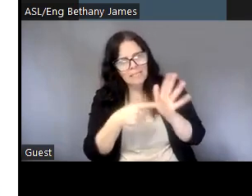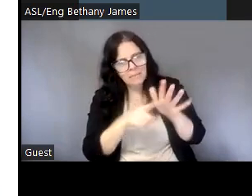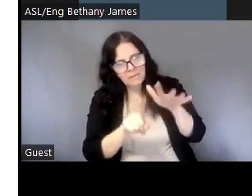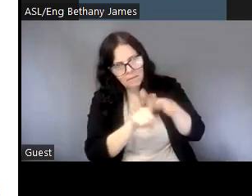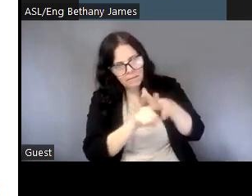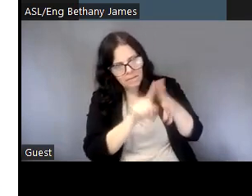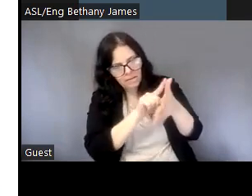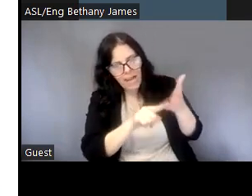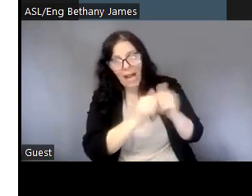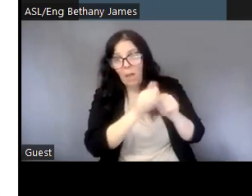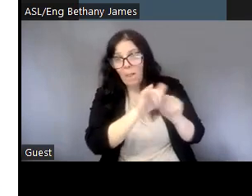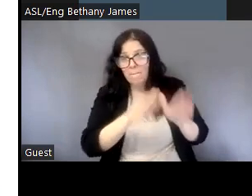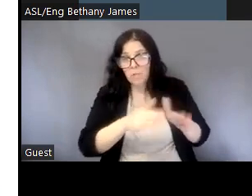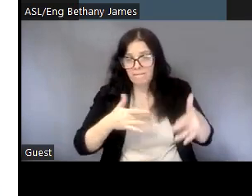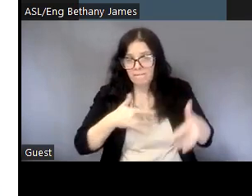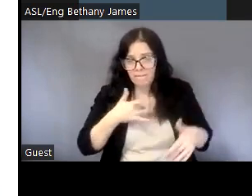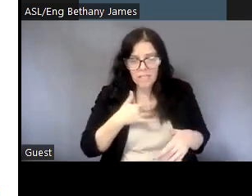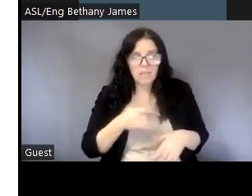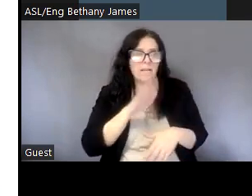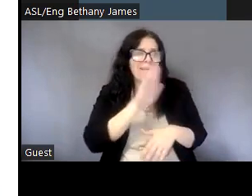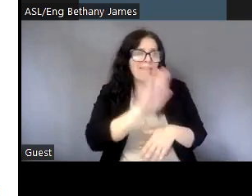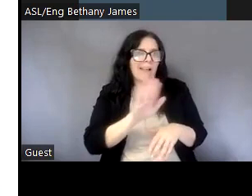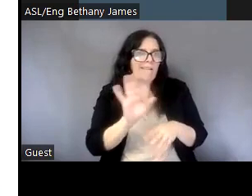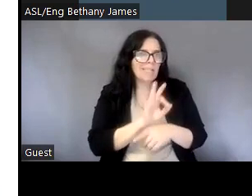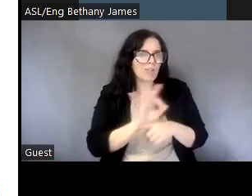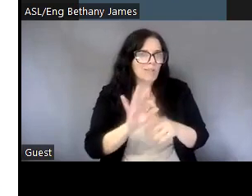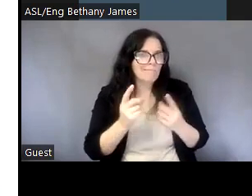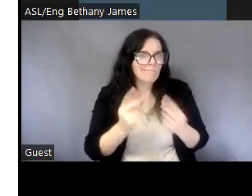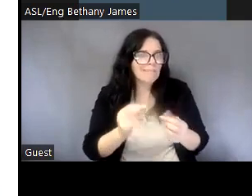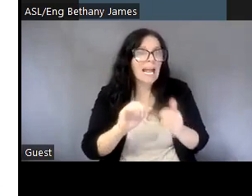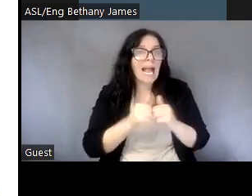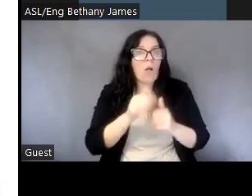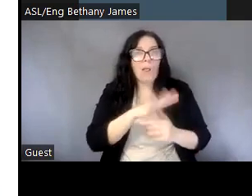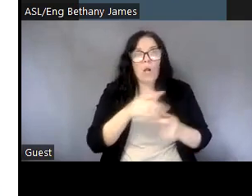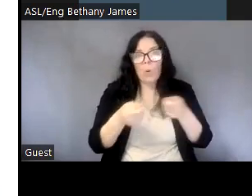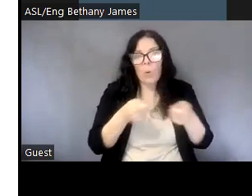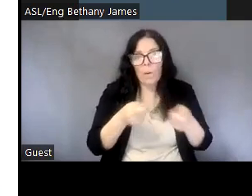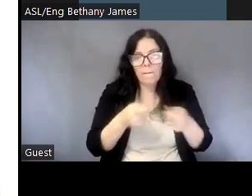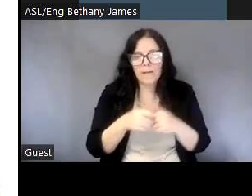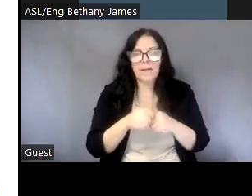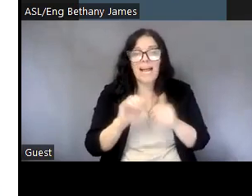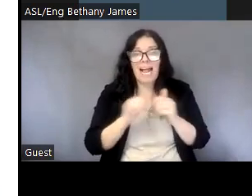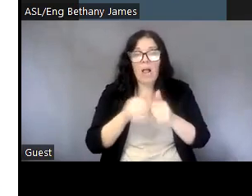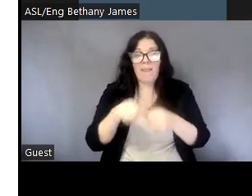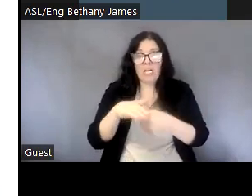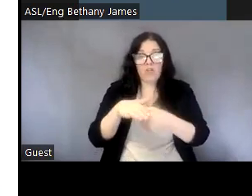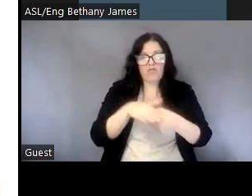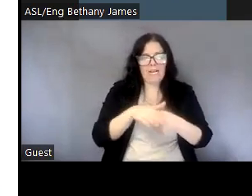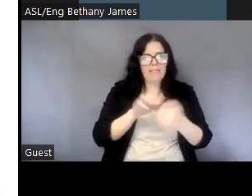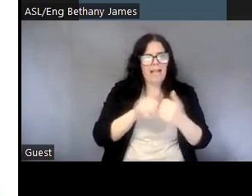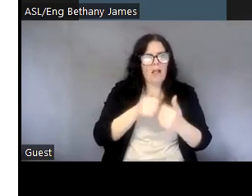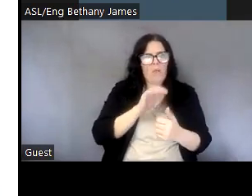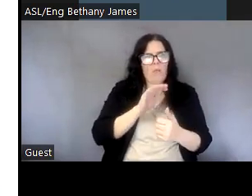is feeling, how they're functioning, how they're coping. How does this distress interfere with